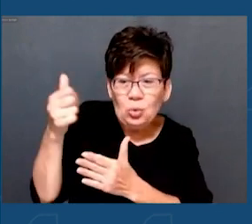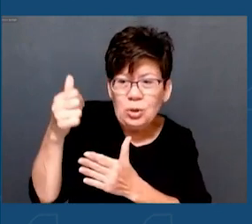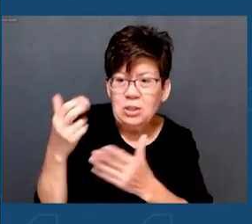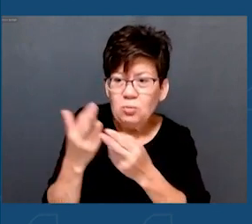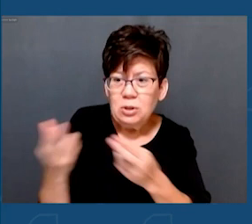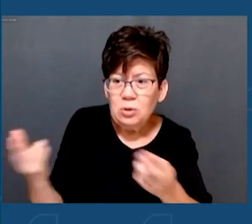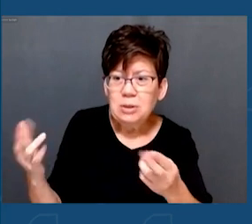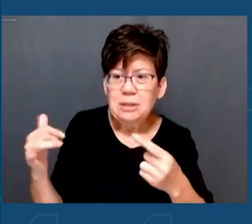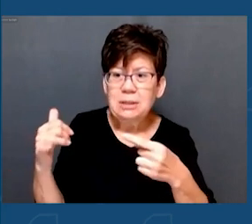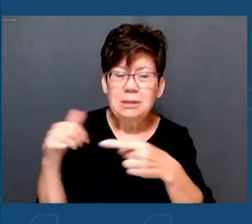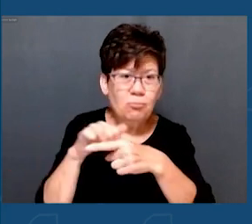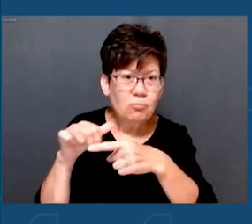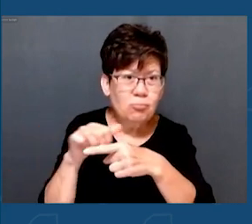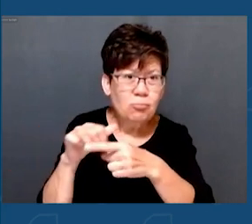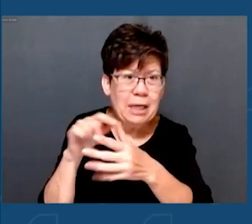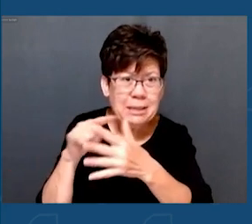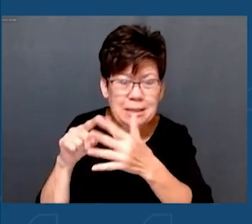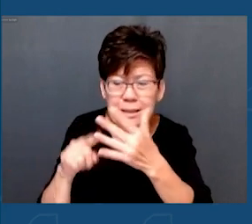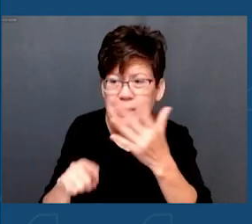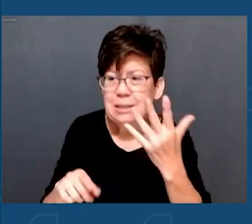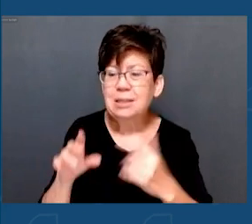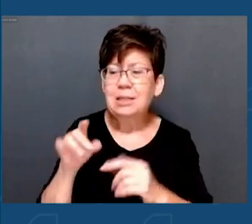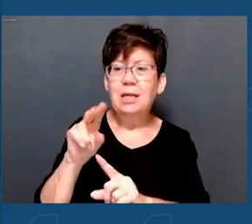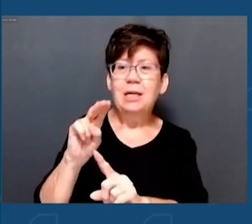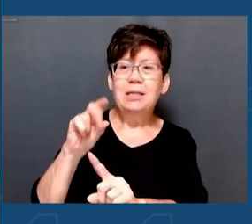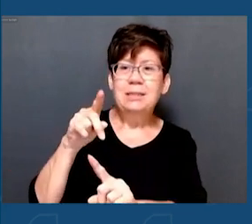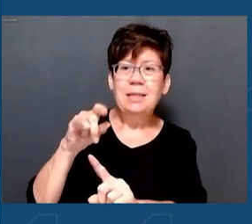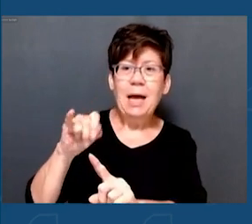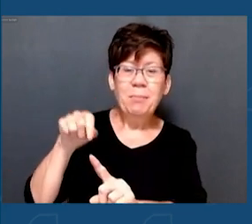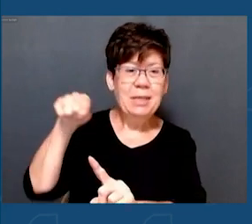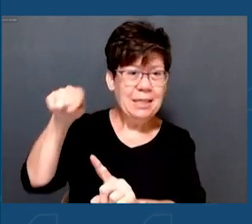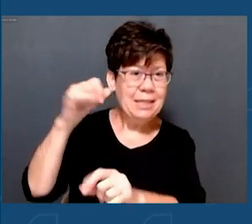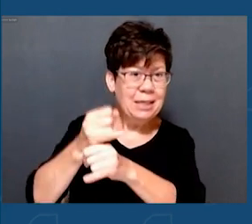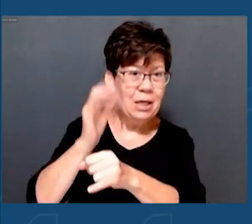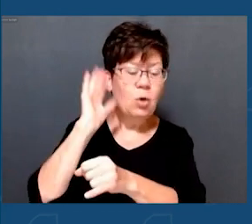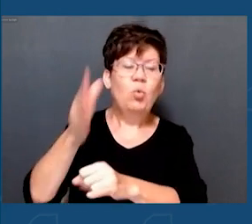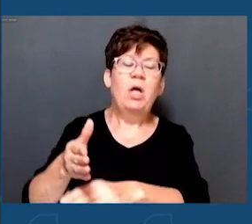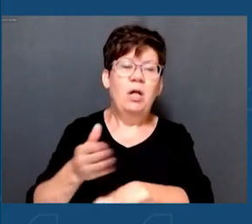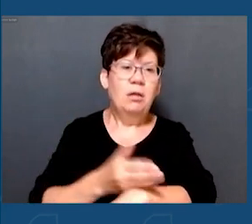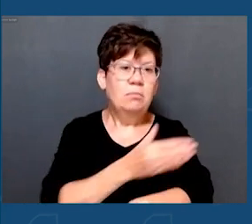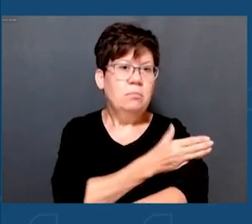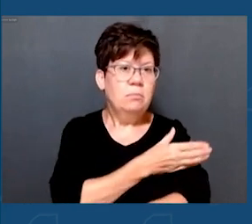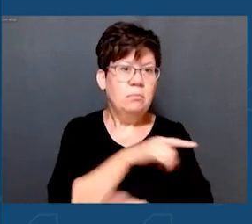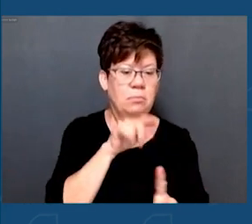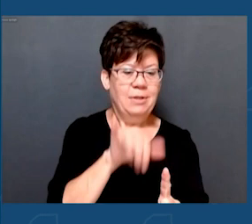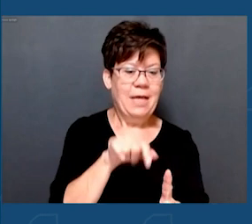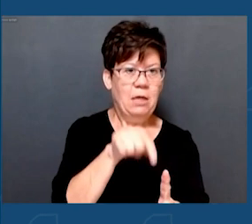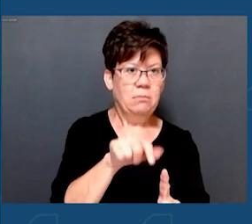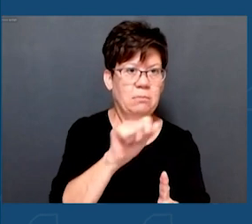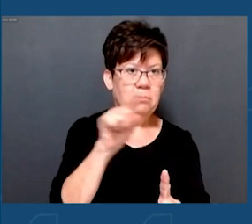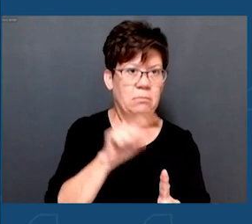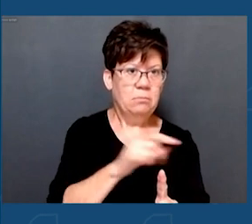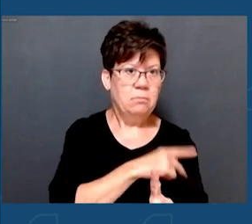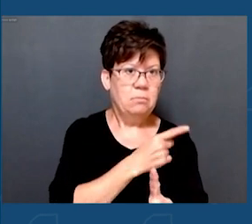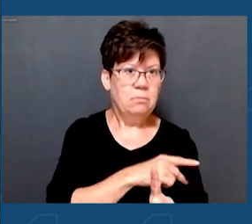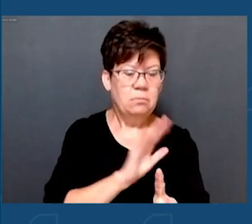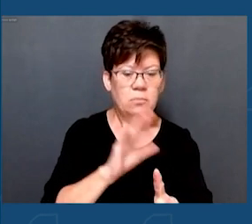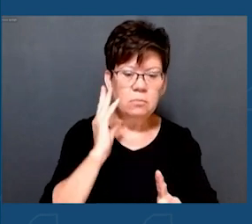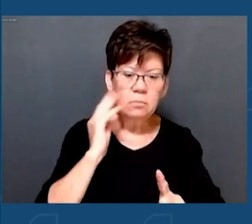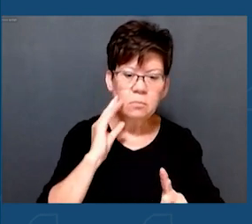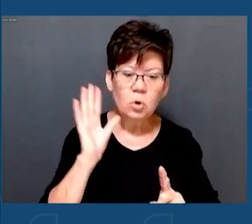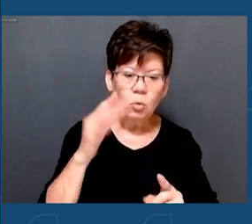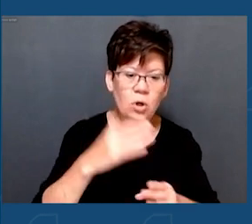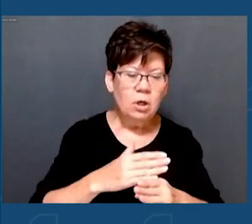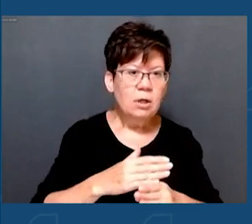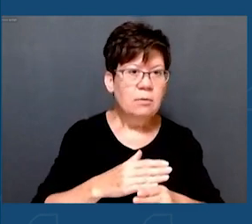with Alzheimer's, the Nappi Wellness Institute will improve the patient experience, it will improve outcomes for the disease,